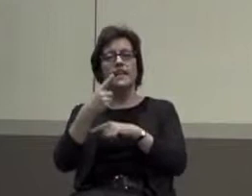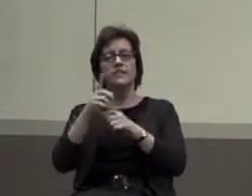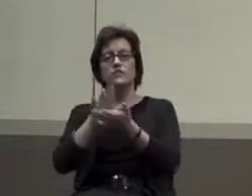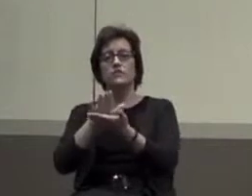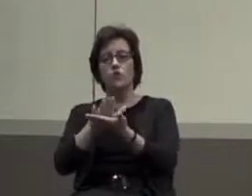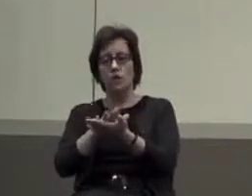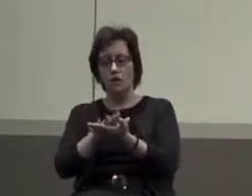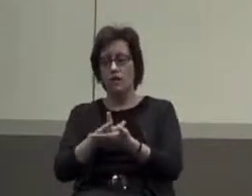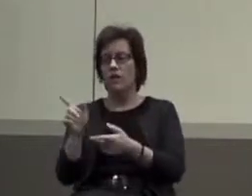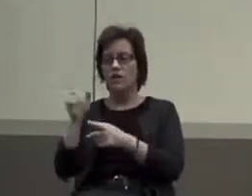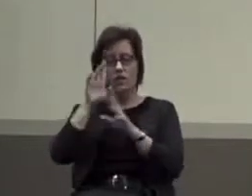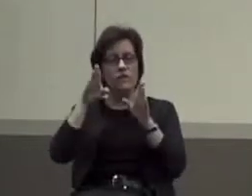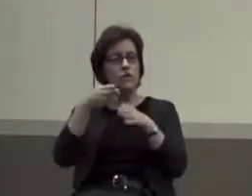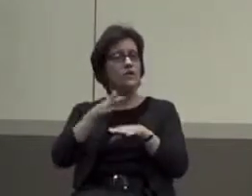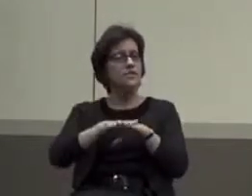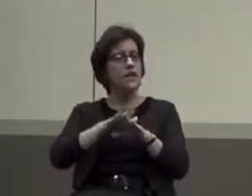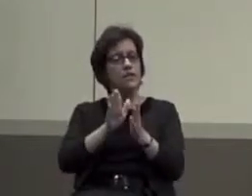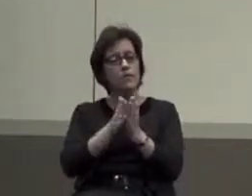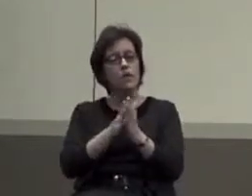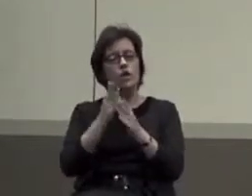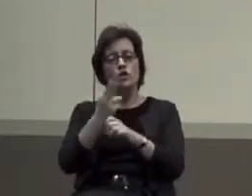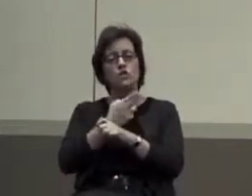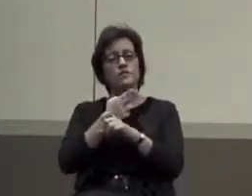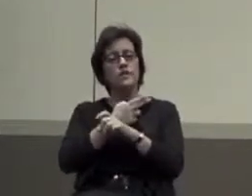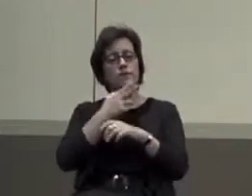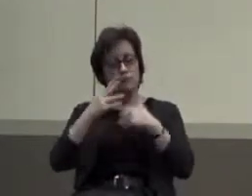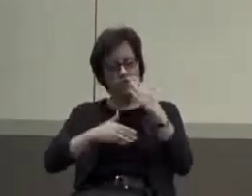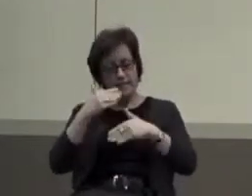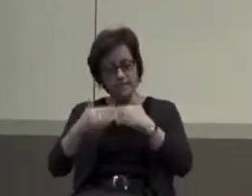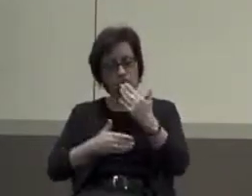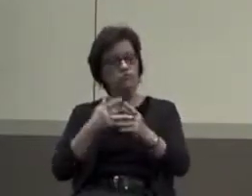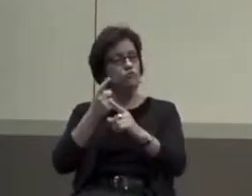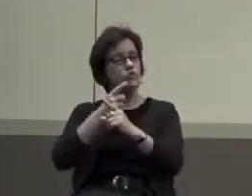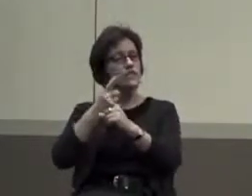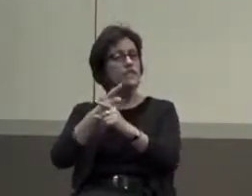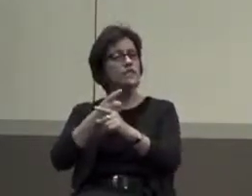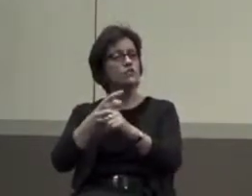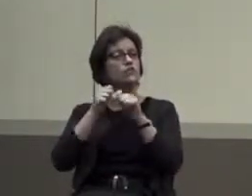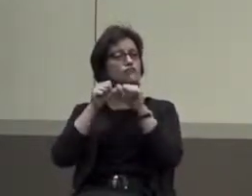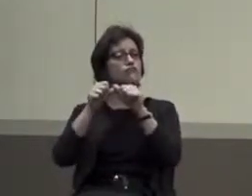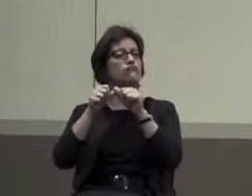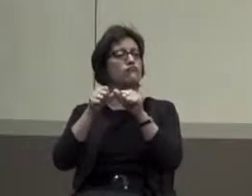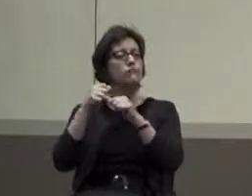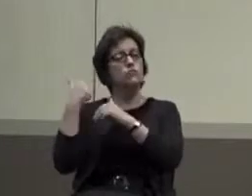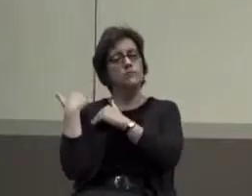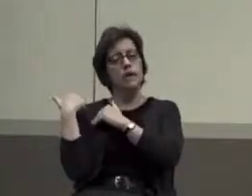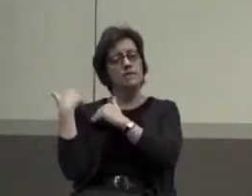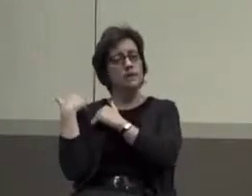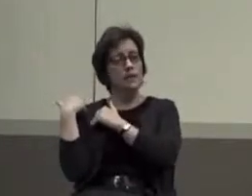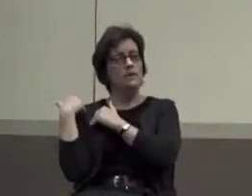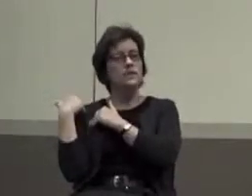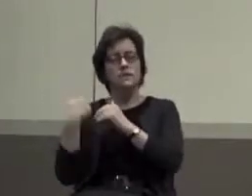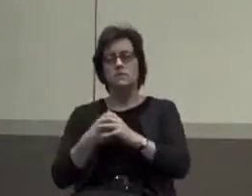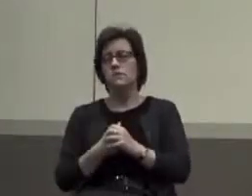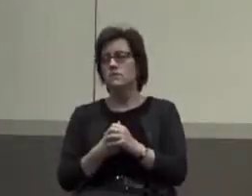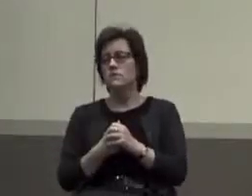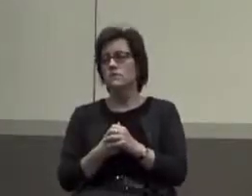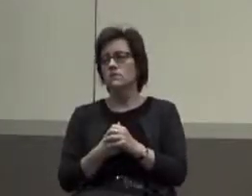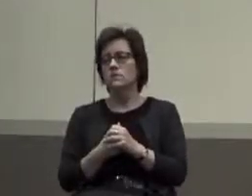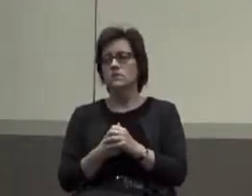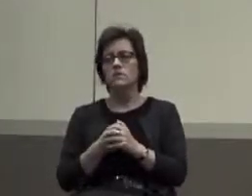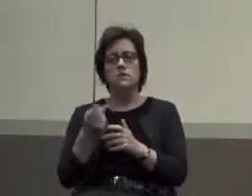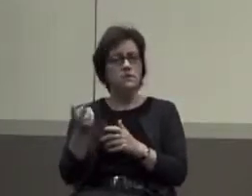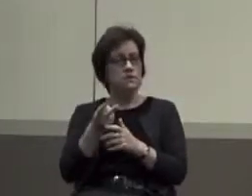on using procedures and routines to teach responsibility. So they really